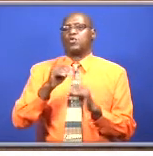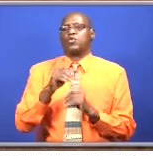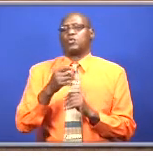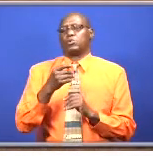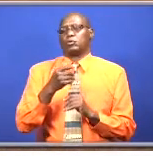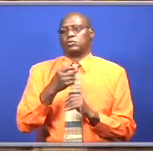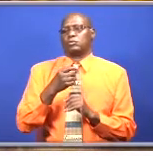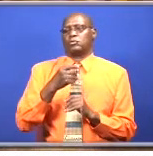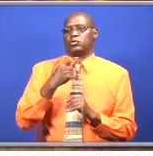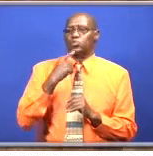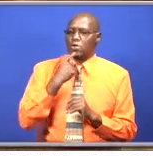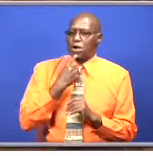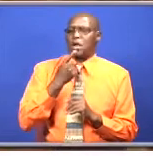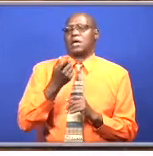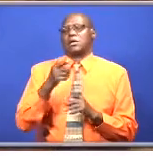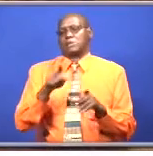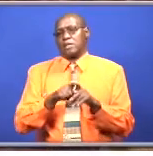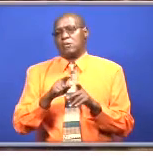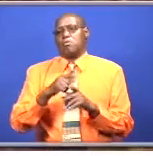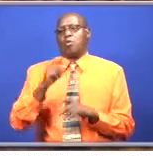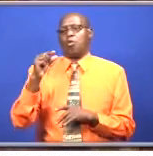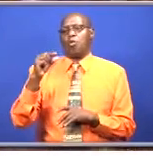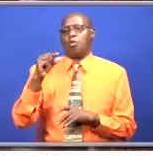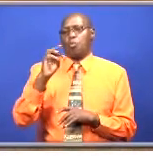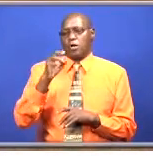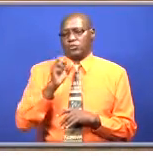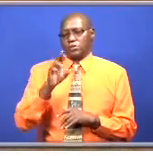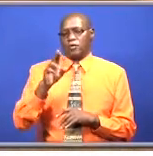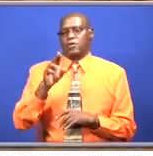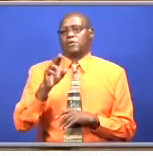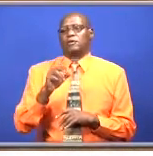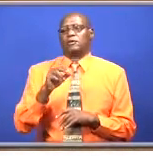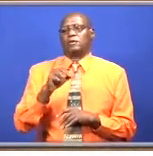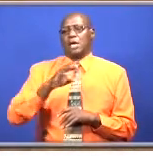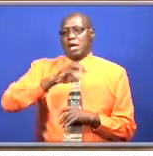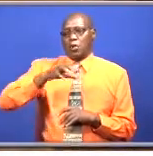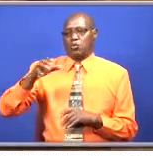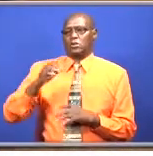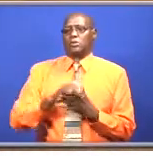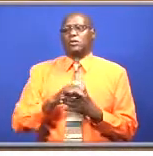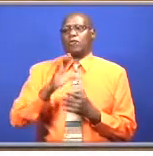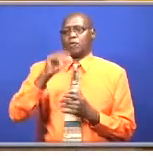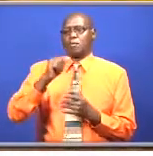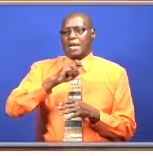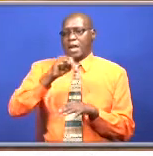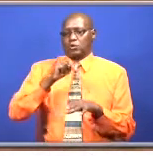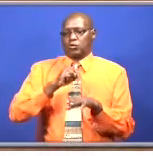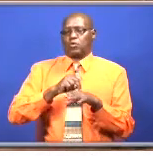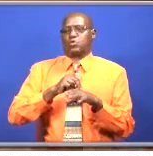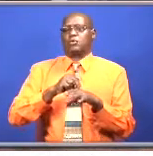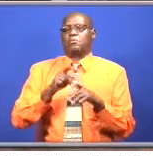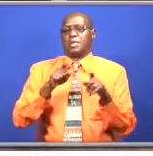West Pokot are also on alert, according to the latest update from the National Drought Management Authority,